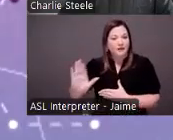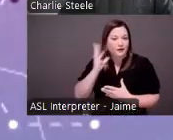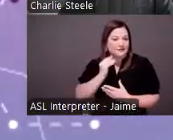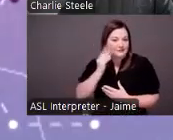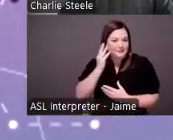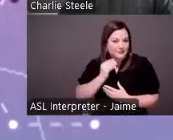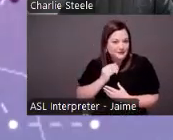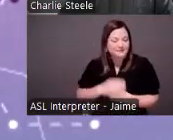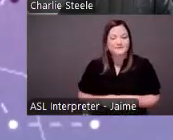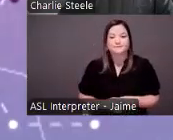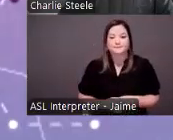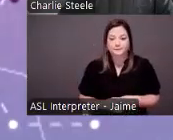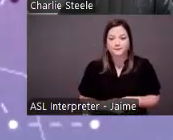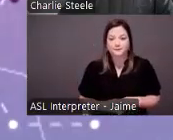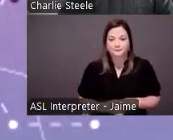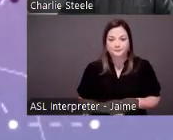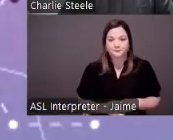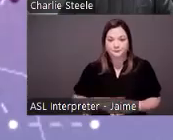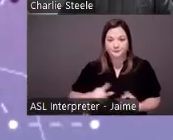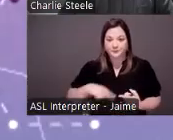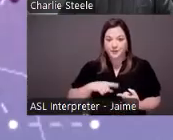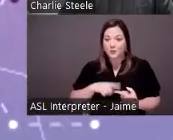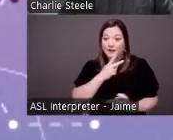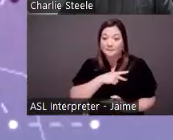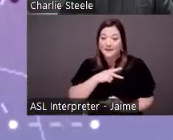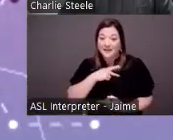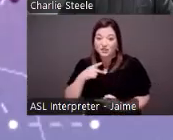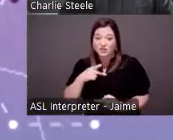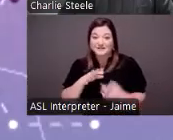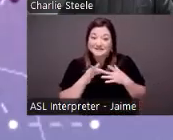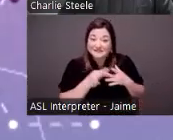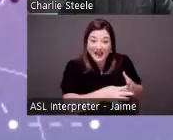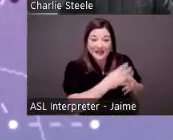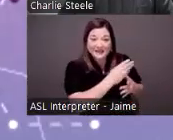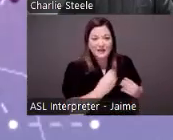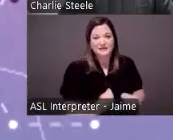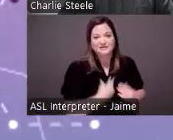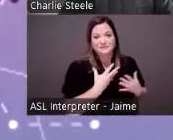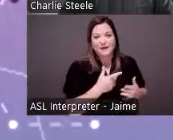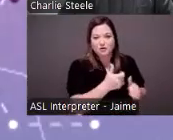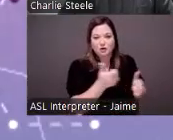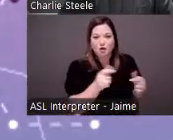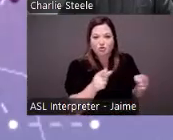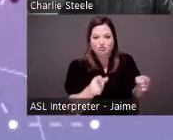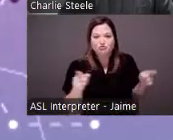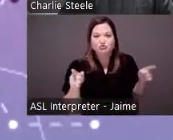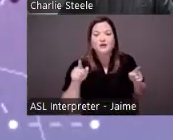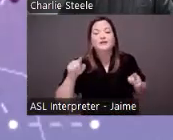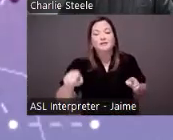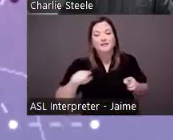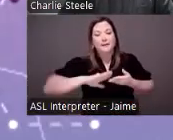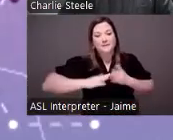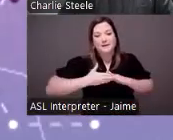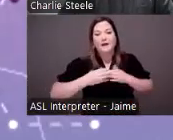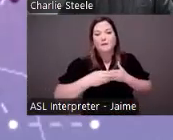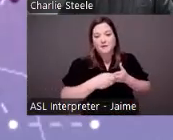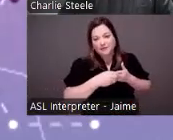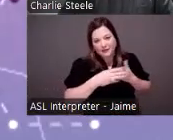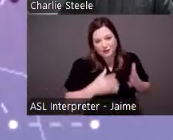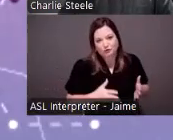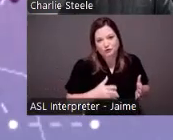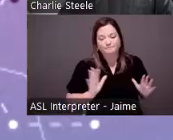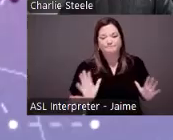When patients guide and inspire others, they serve as leaders, and this shapes the